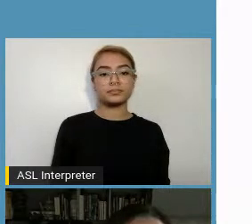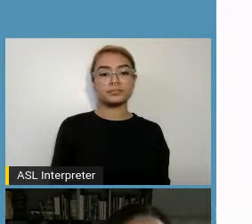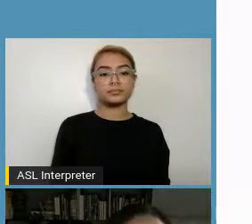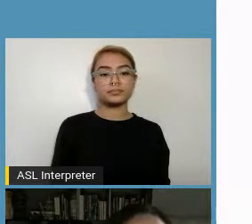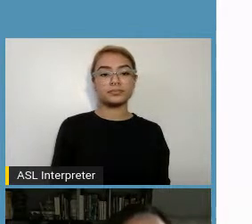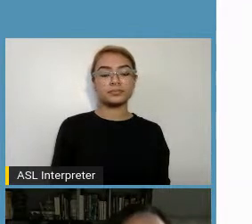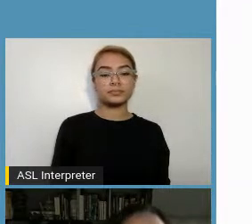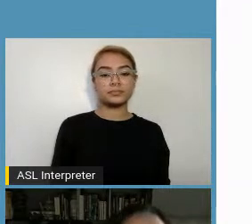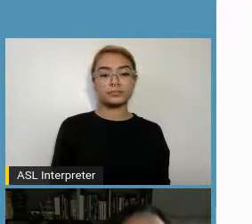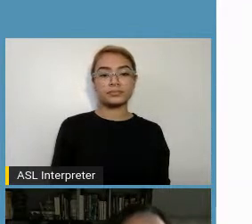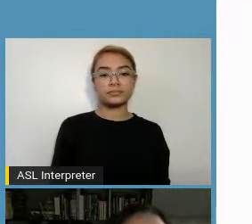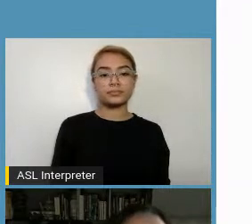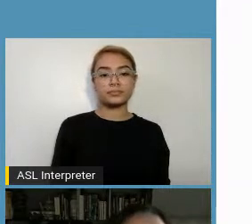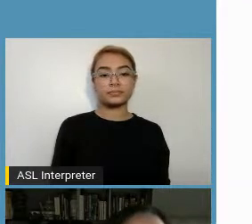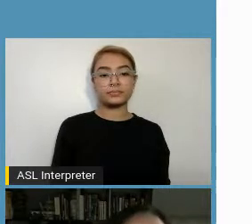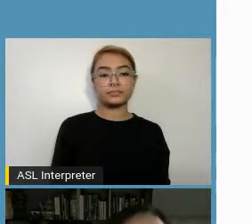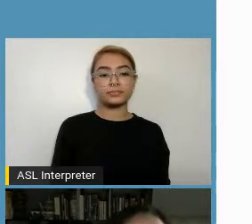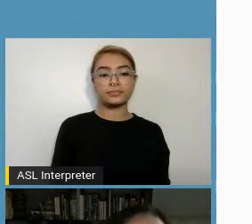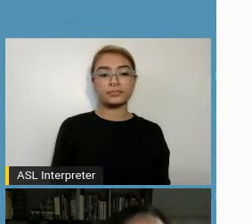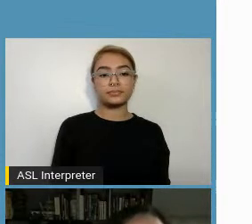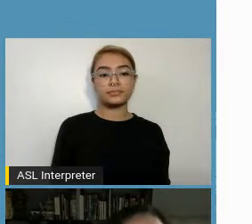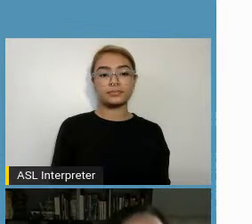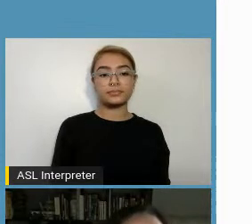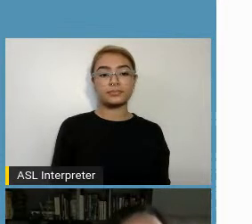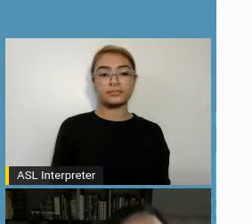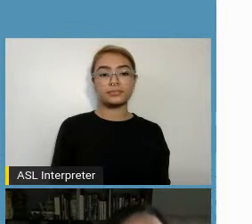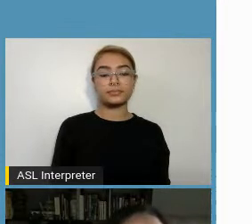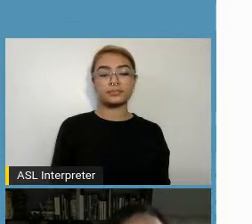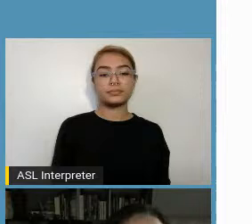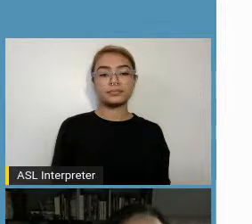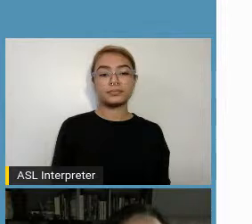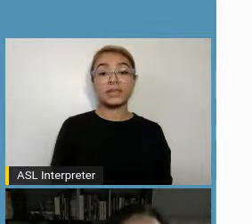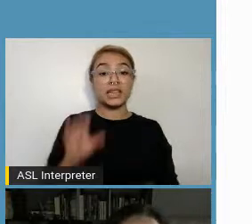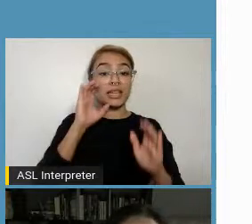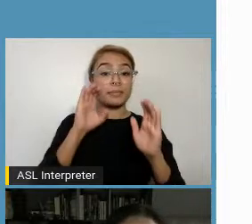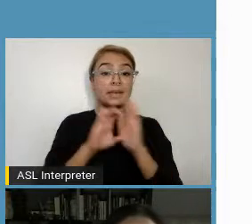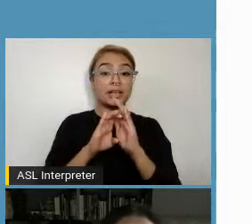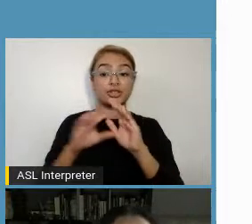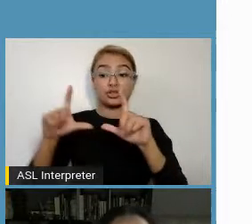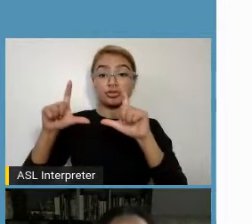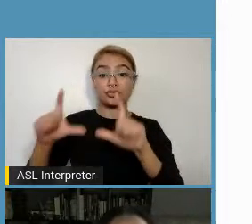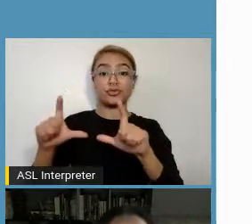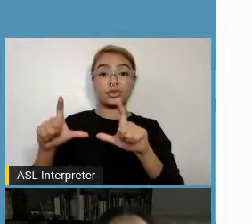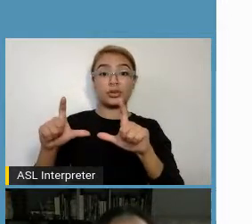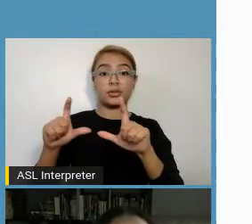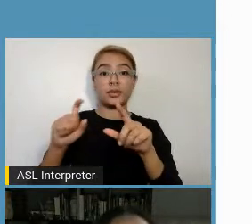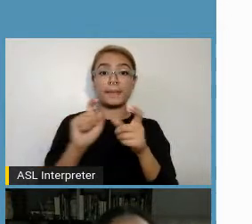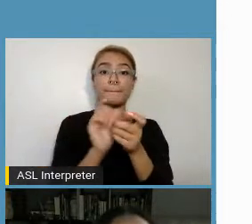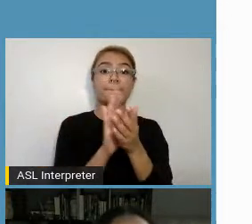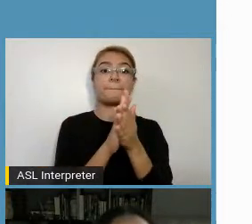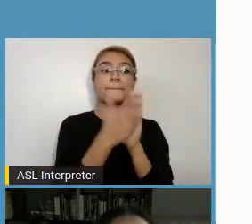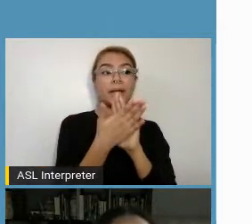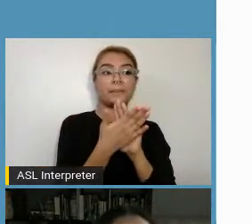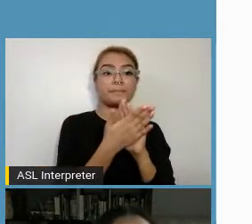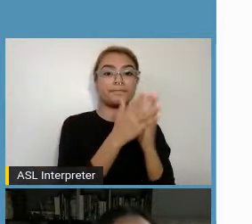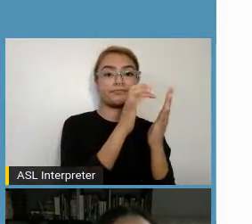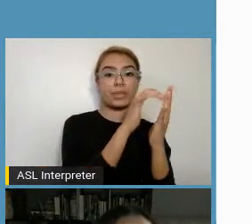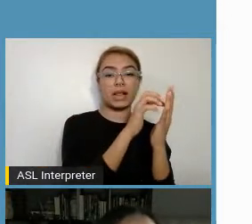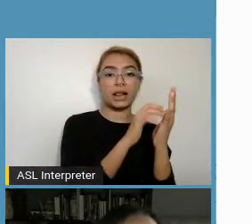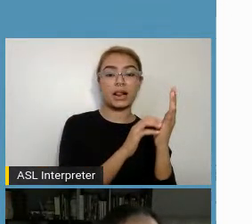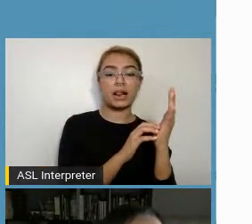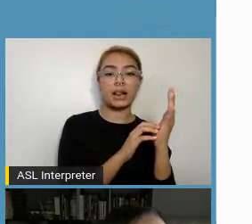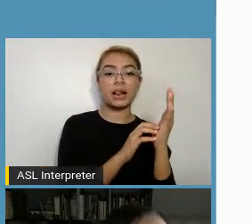Oh, great, you can still see that. We've transcribed it, because look at what other problem we have with transmitting information to